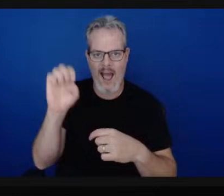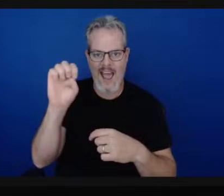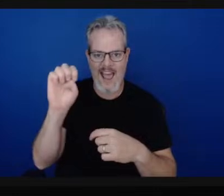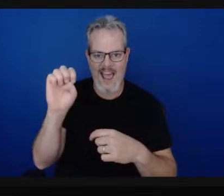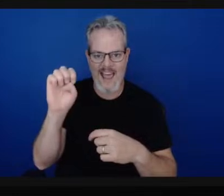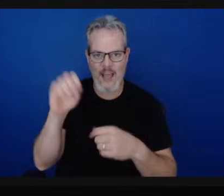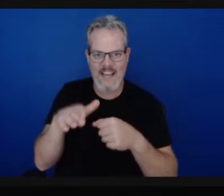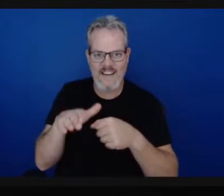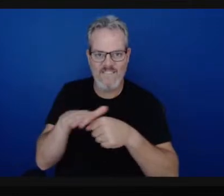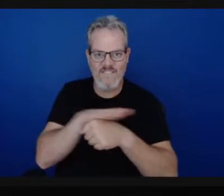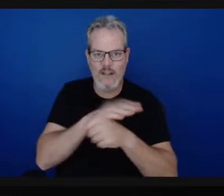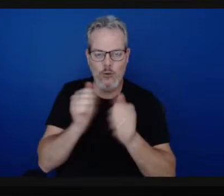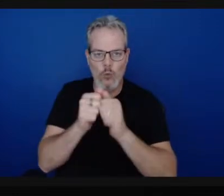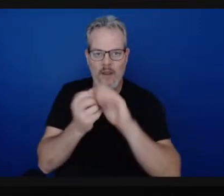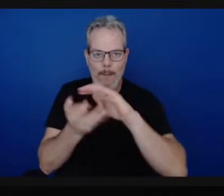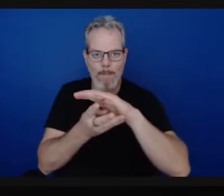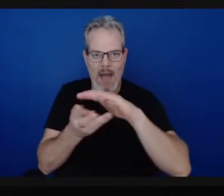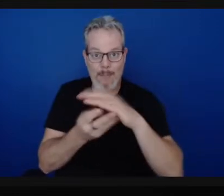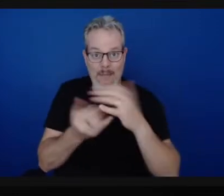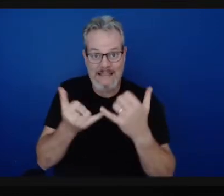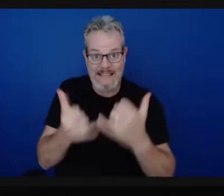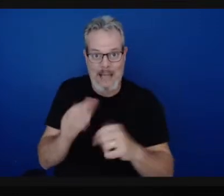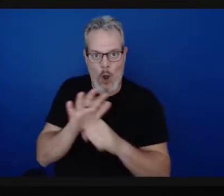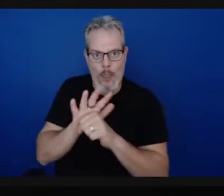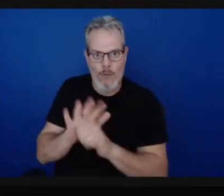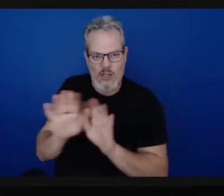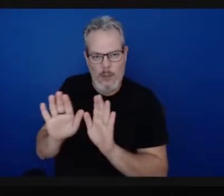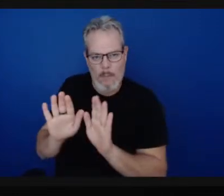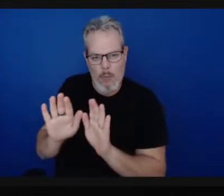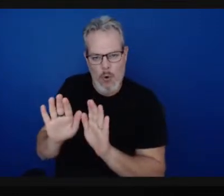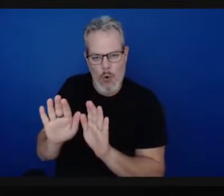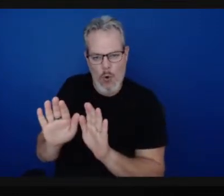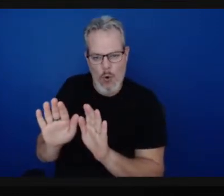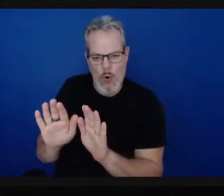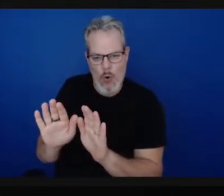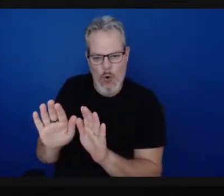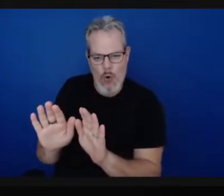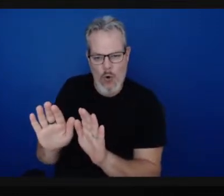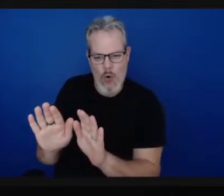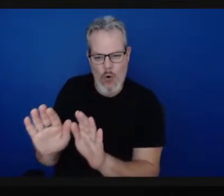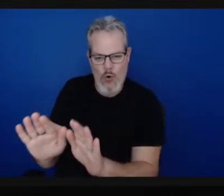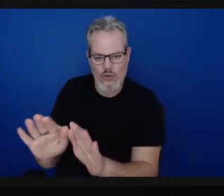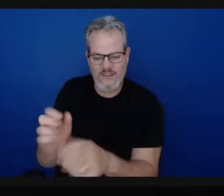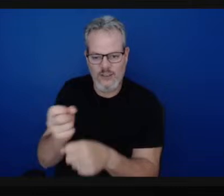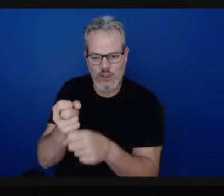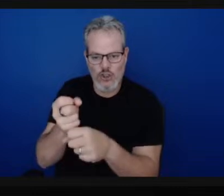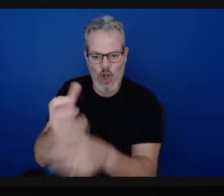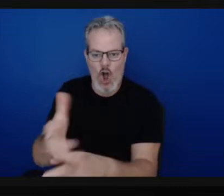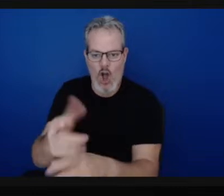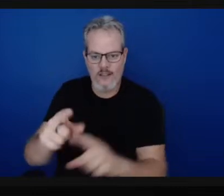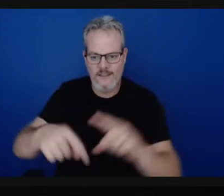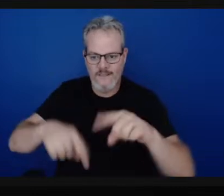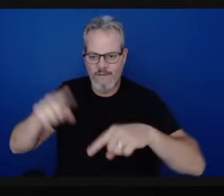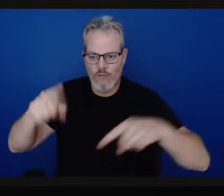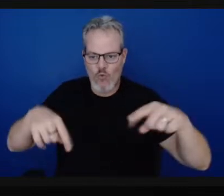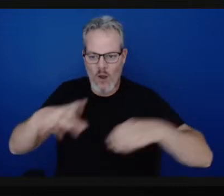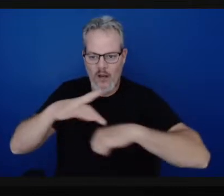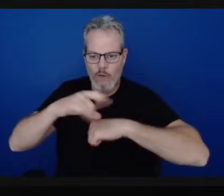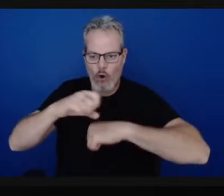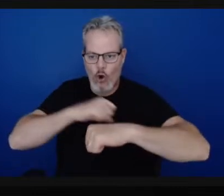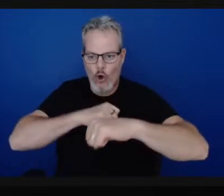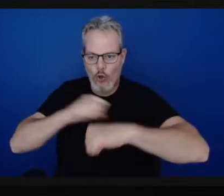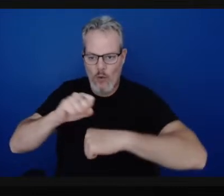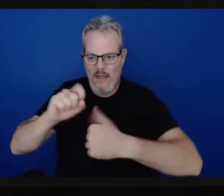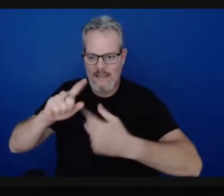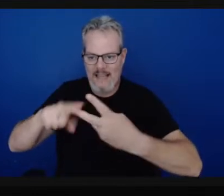exert pressure. That pressure pushes the south flank. That gives you your earthquakes and slip and aftershocks and all of